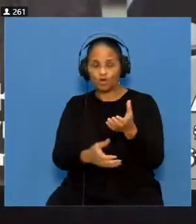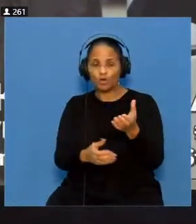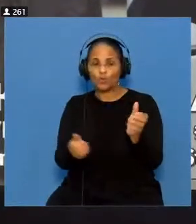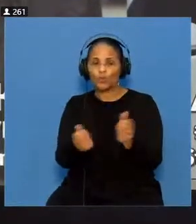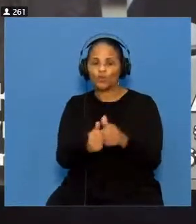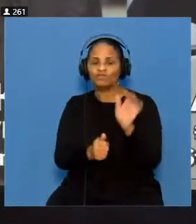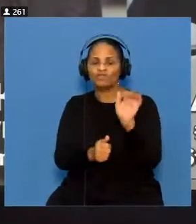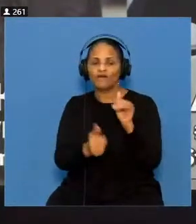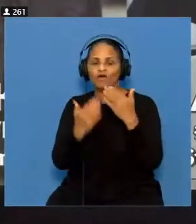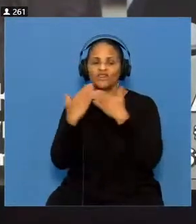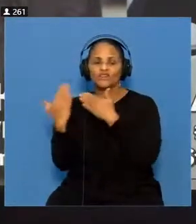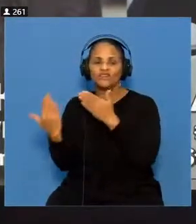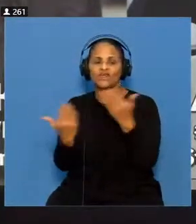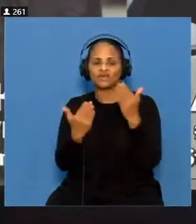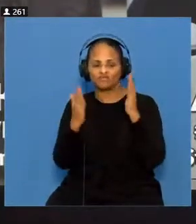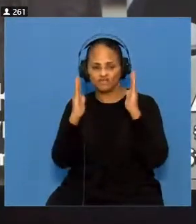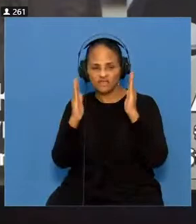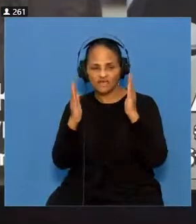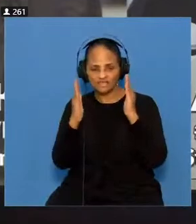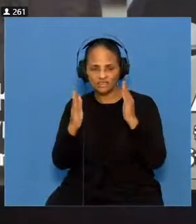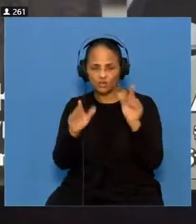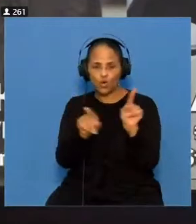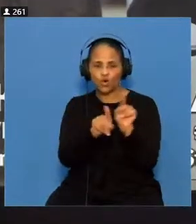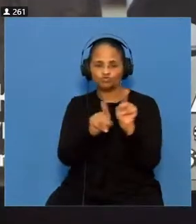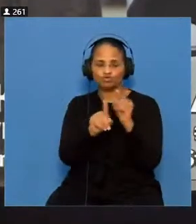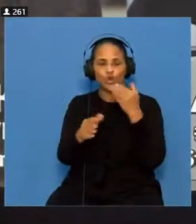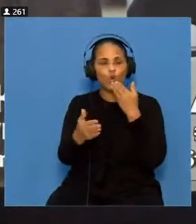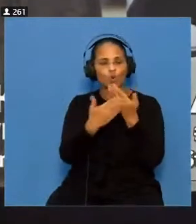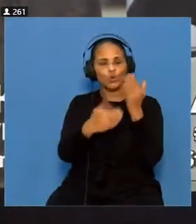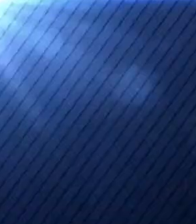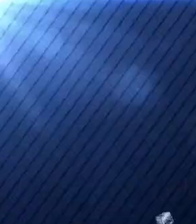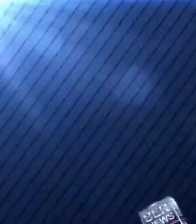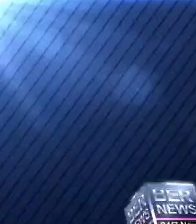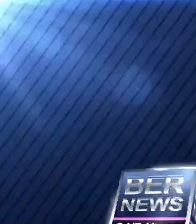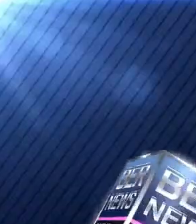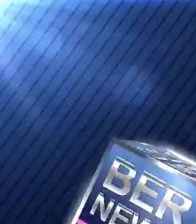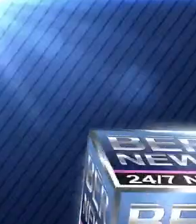thank you for your attention and good night, Bermuda.